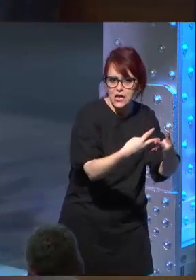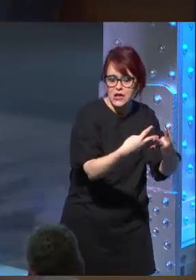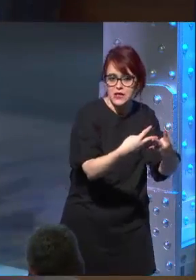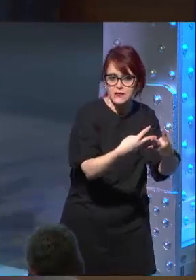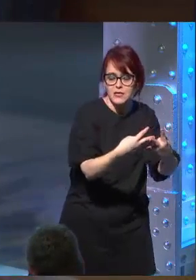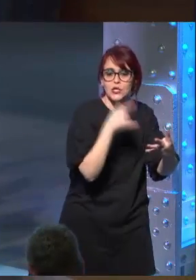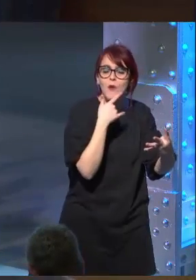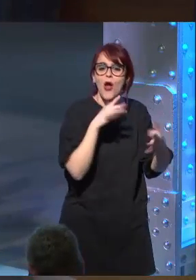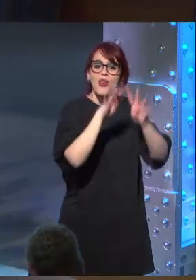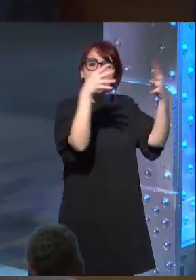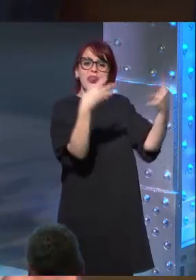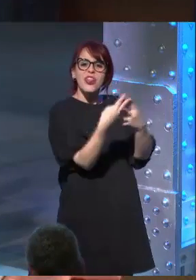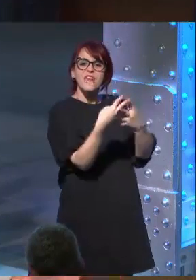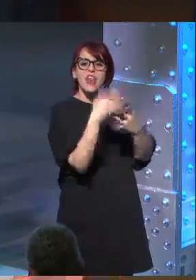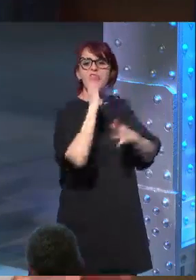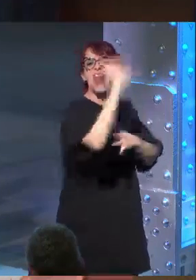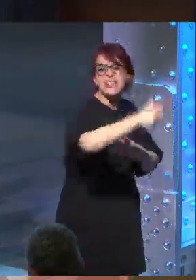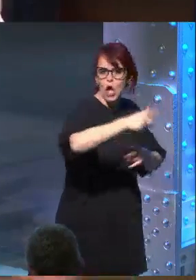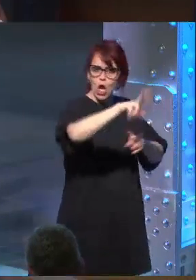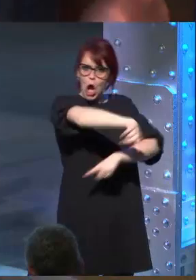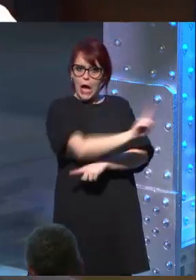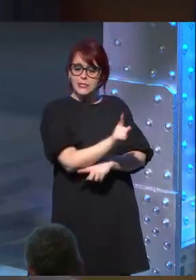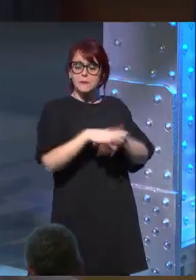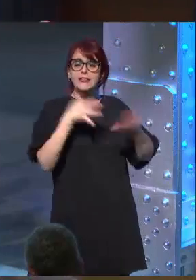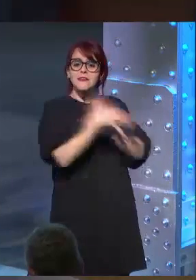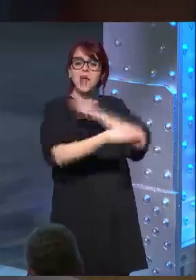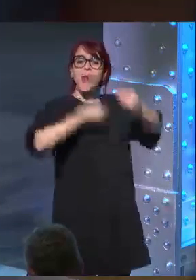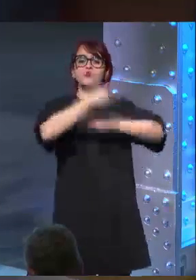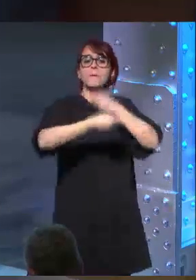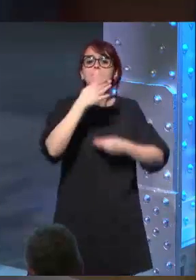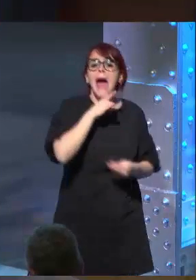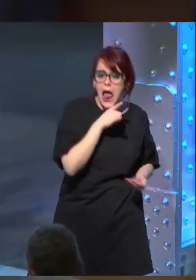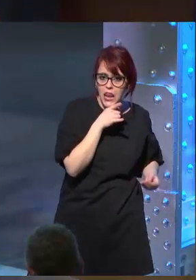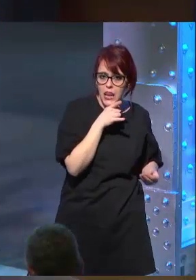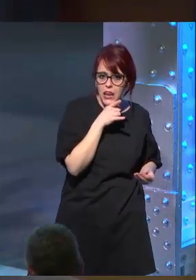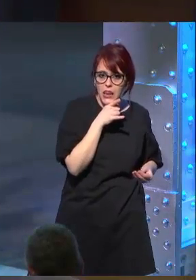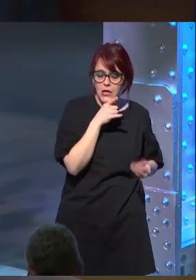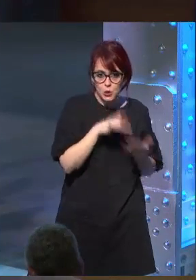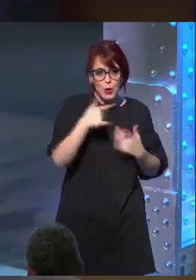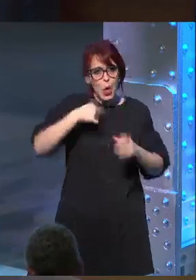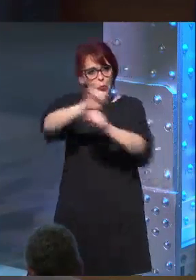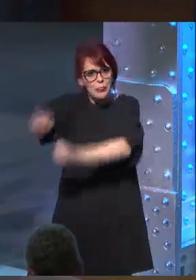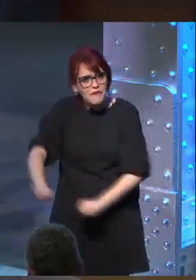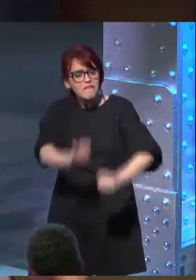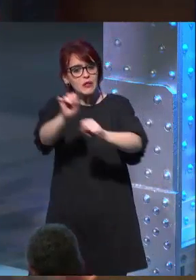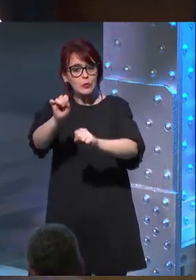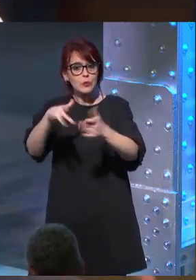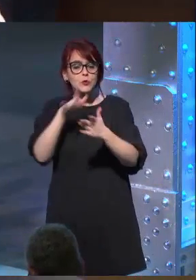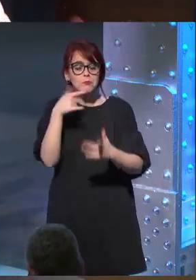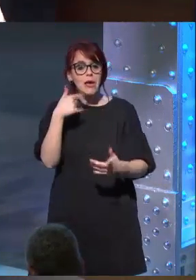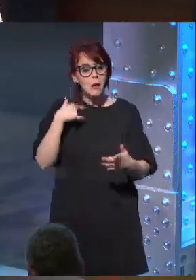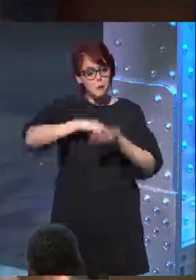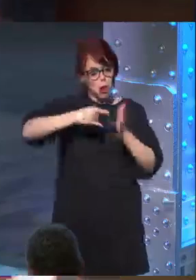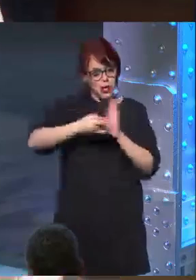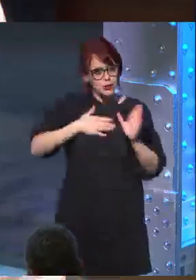Obviously, sexting is not a cyber crime, but it's a bad use of technology. So I'm going to go back to the